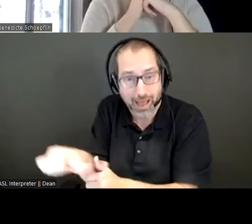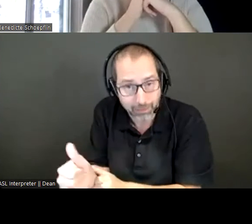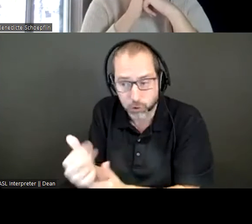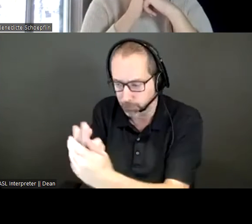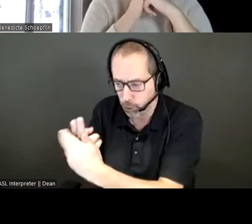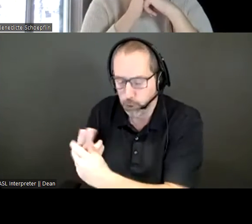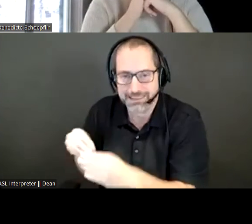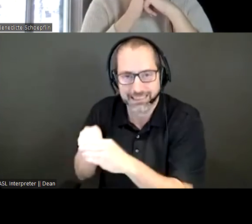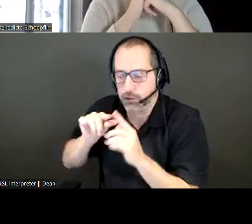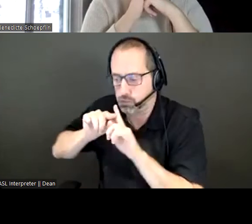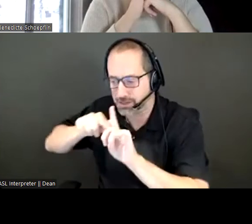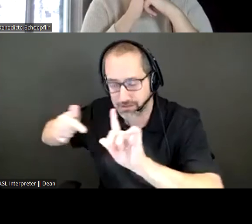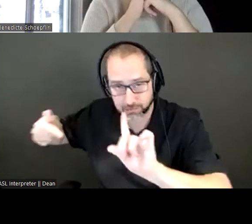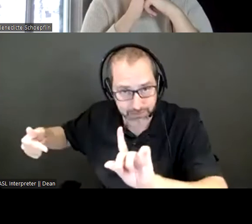LGBT